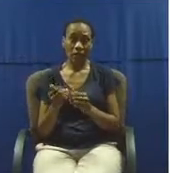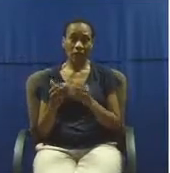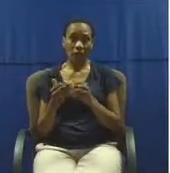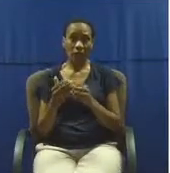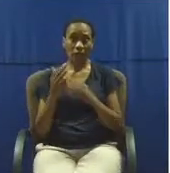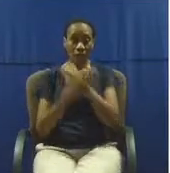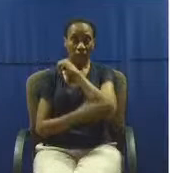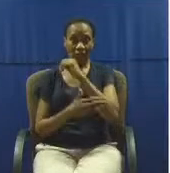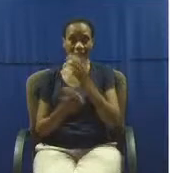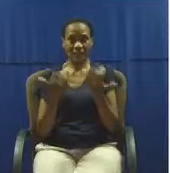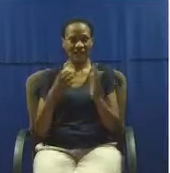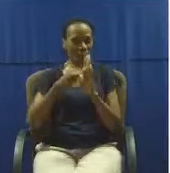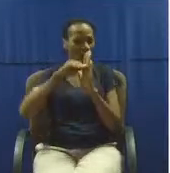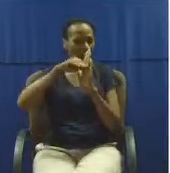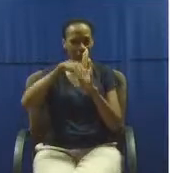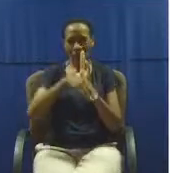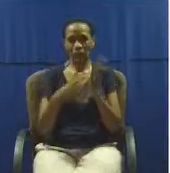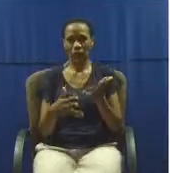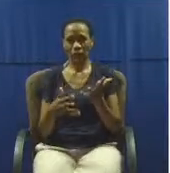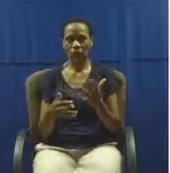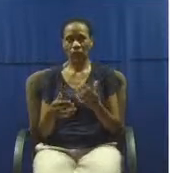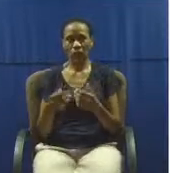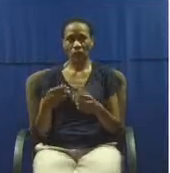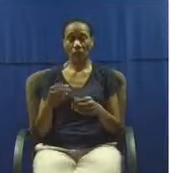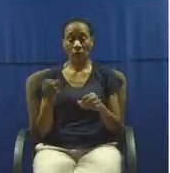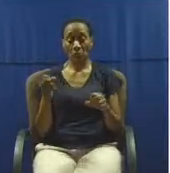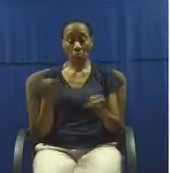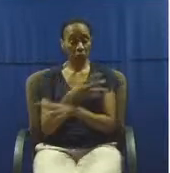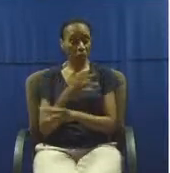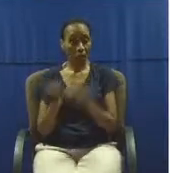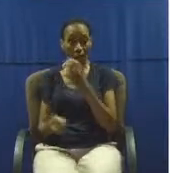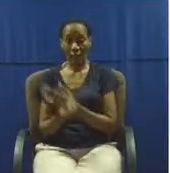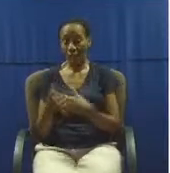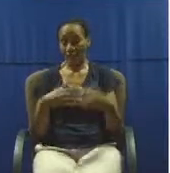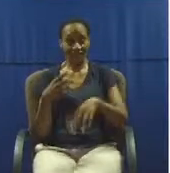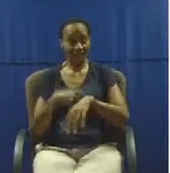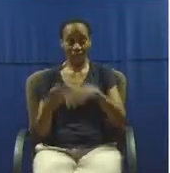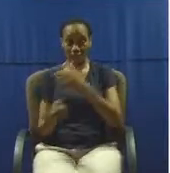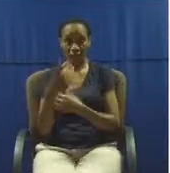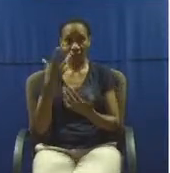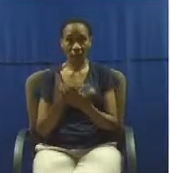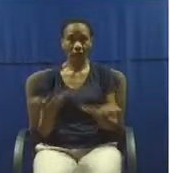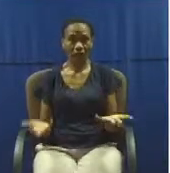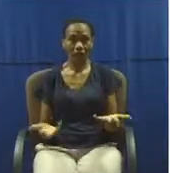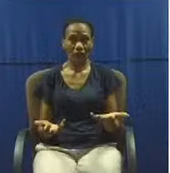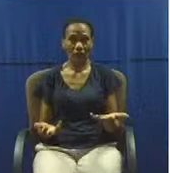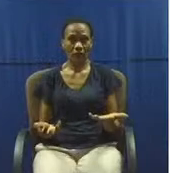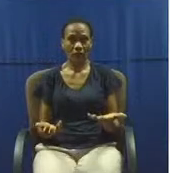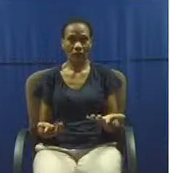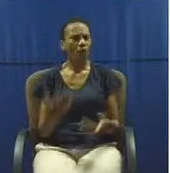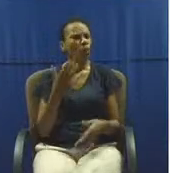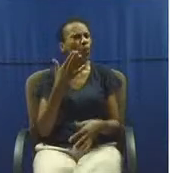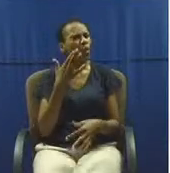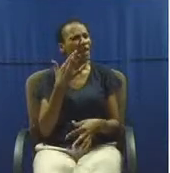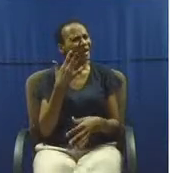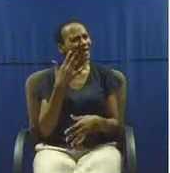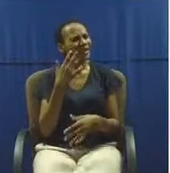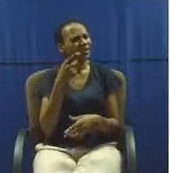is literally dry tinder, and it's just waiting for a spark. Mr. President, when are you going to put the country ahead of your